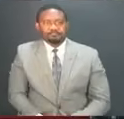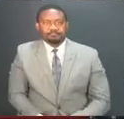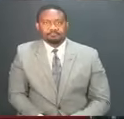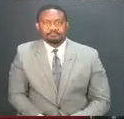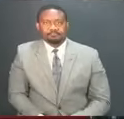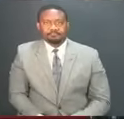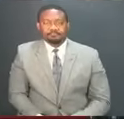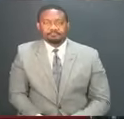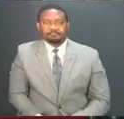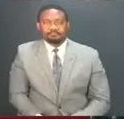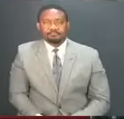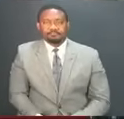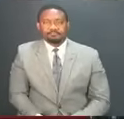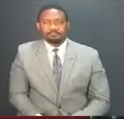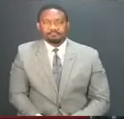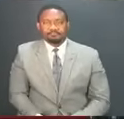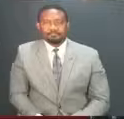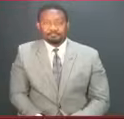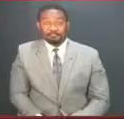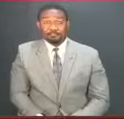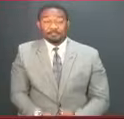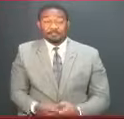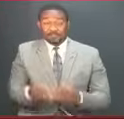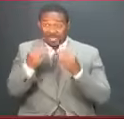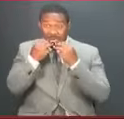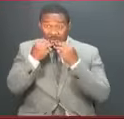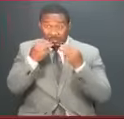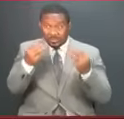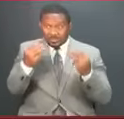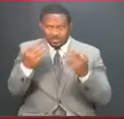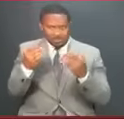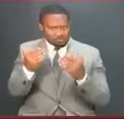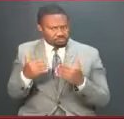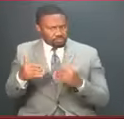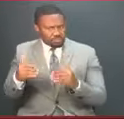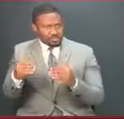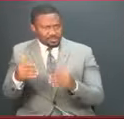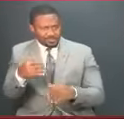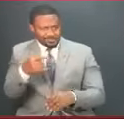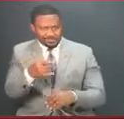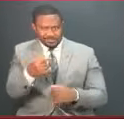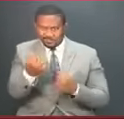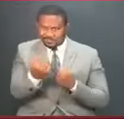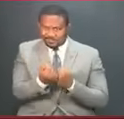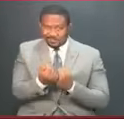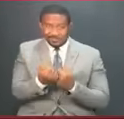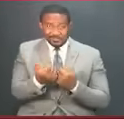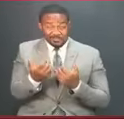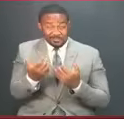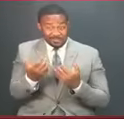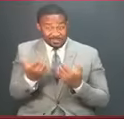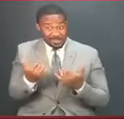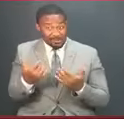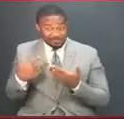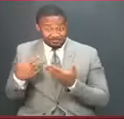Honorable members, motion moved and seconded is for the consideration of the House.